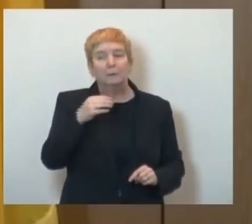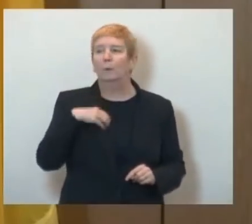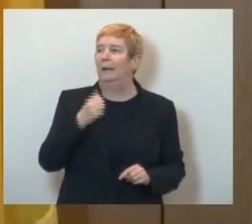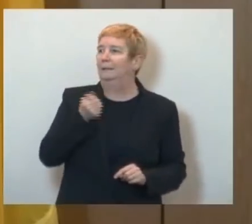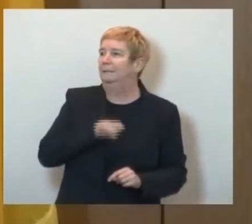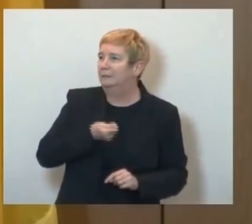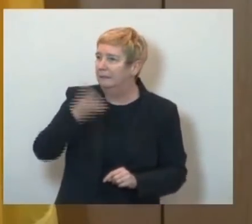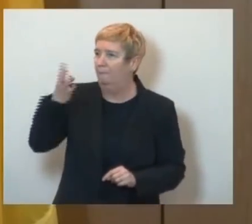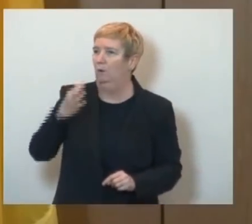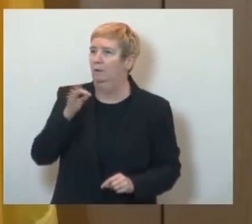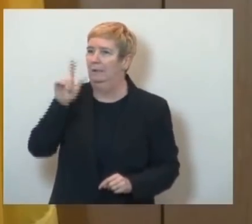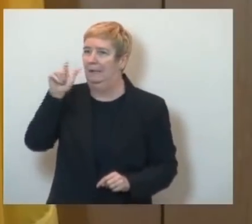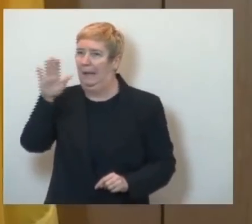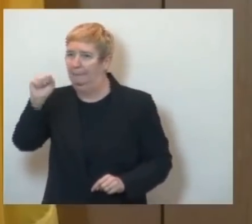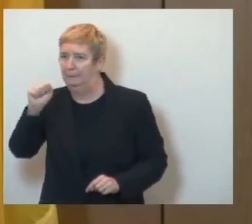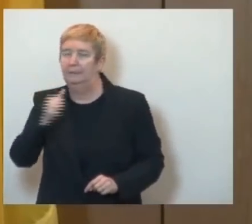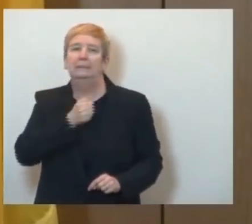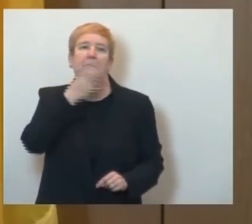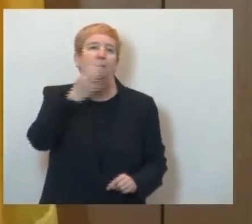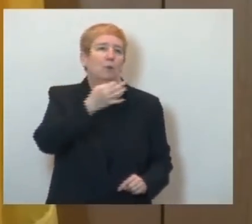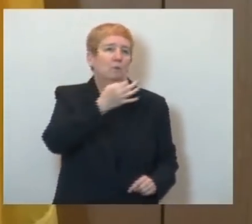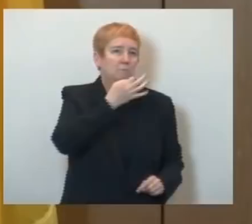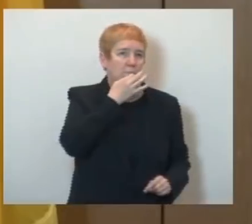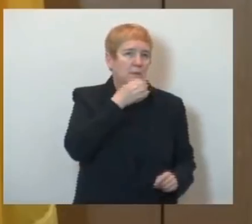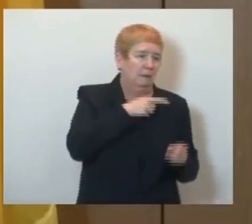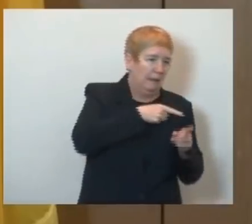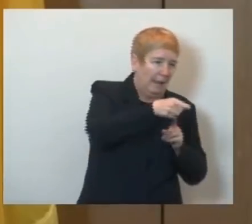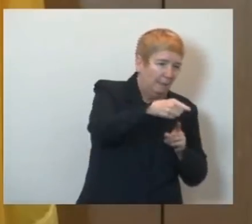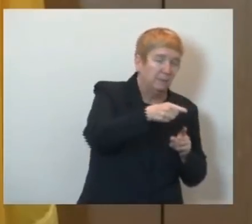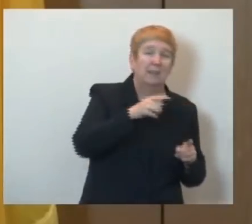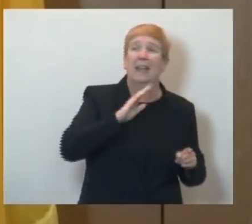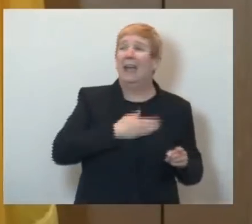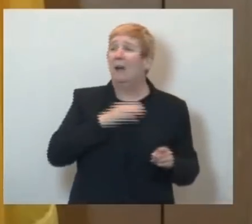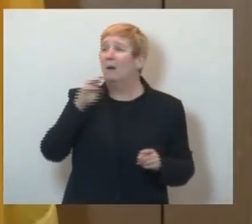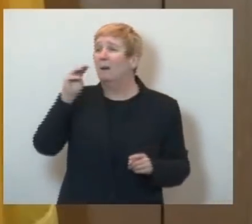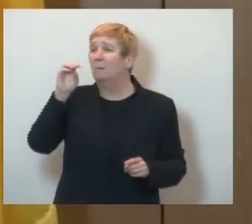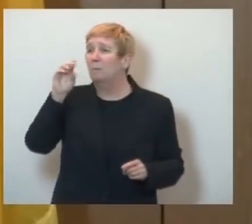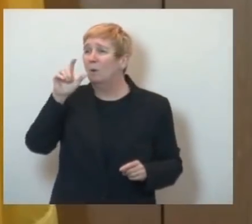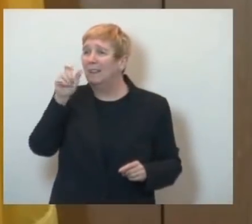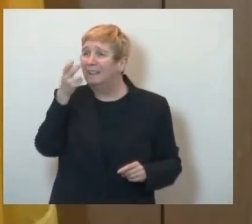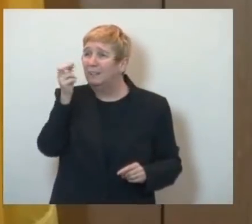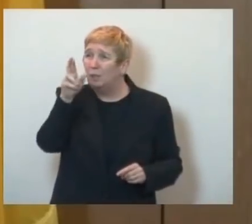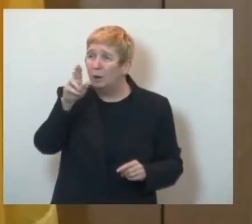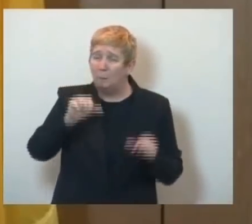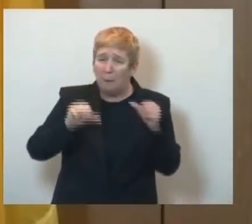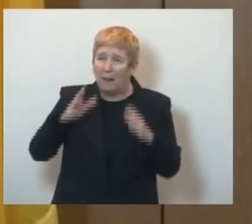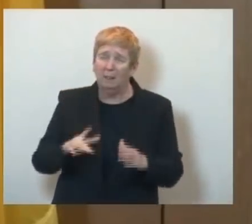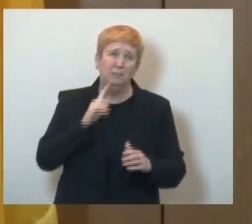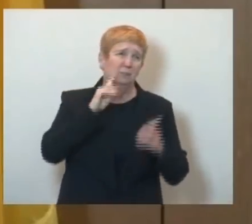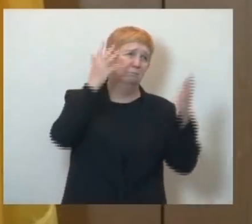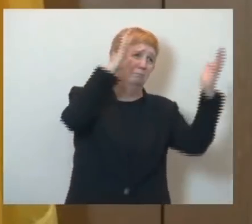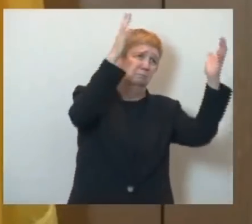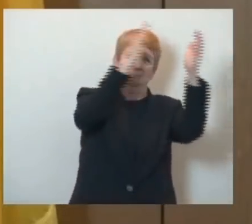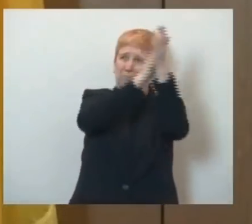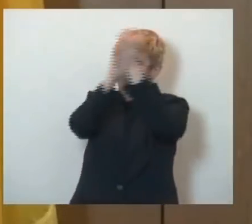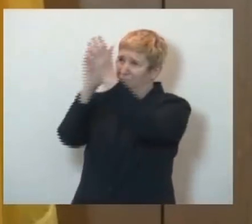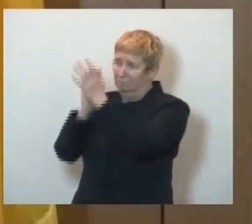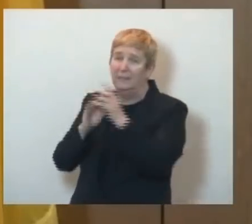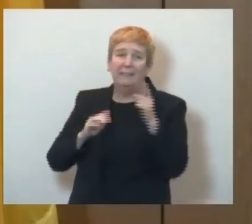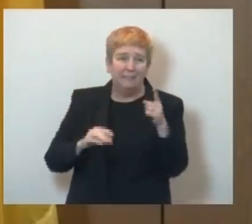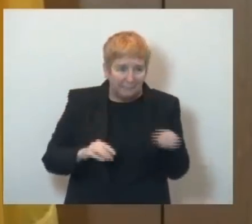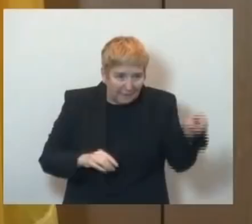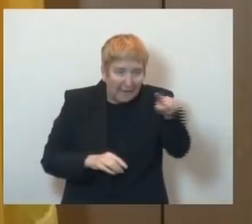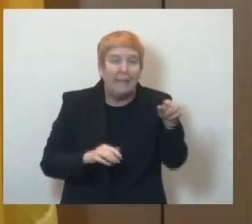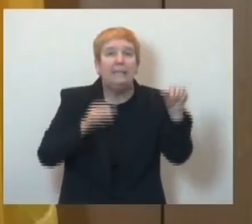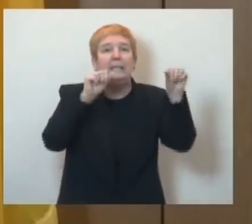several experts, and a shout out to all of our molecular biologists who can actually really effectively do this work. So we've